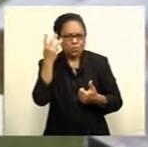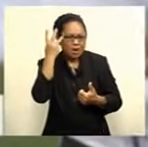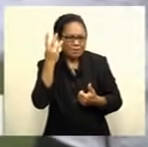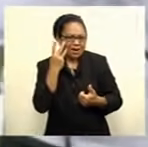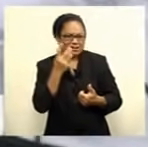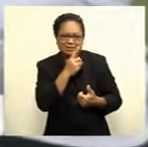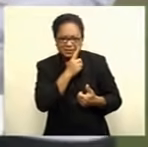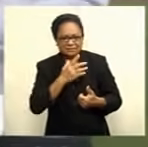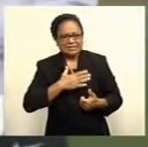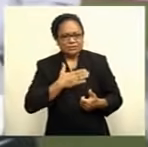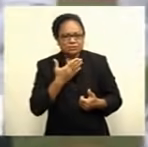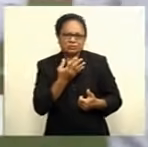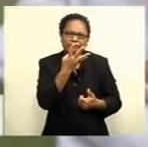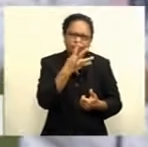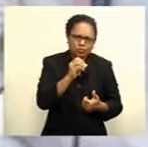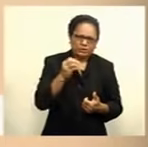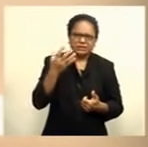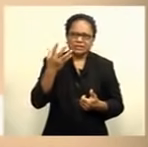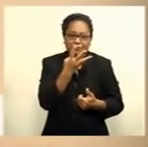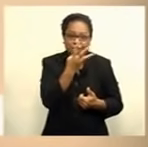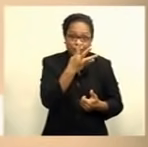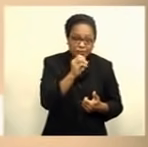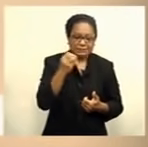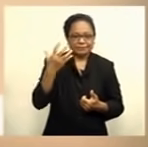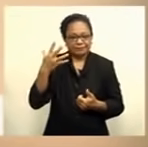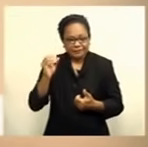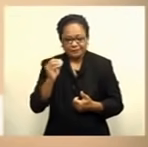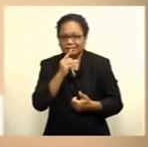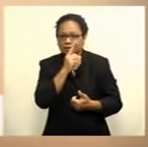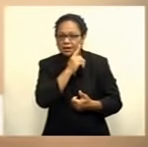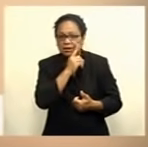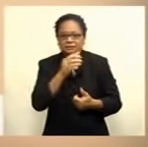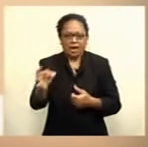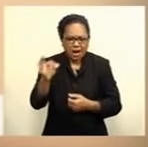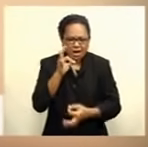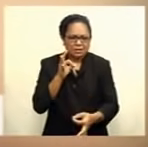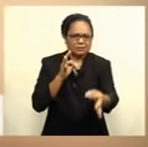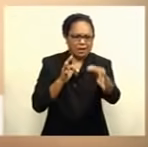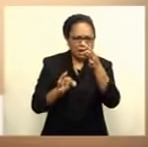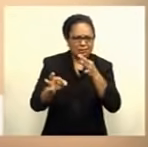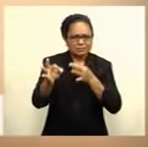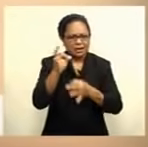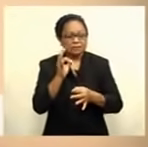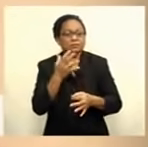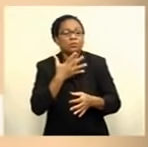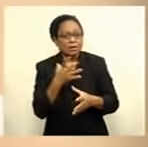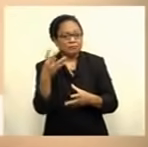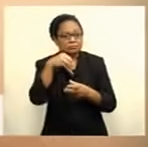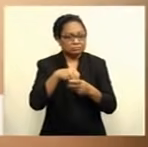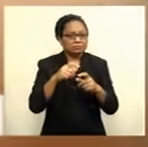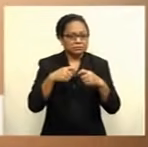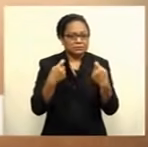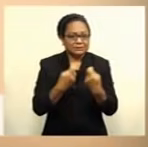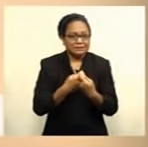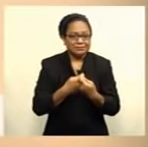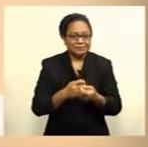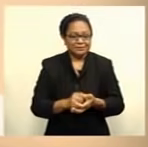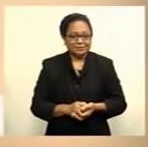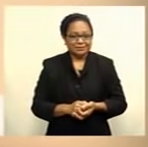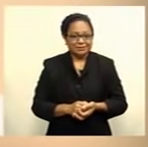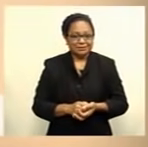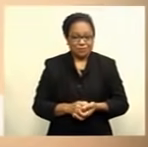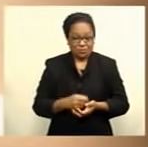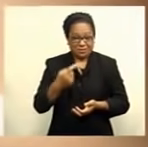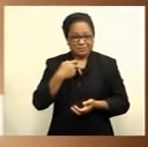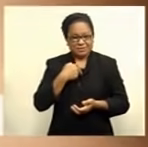It's 40 to 50 girls inquiring and asking, and I've got an open door